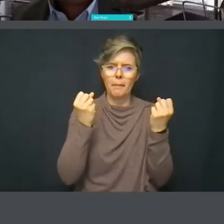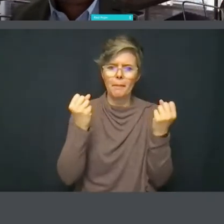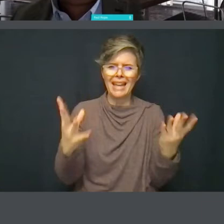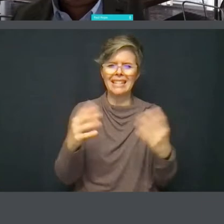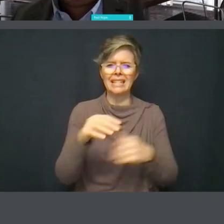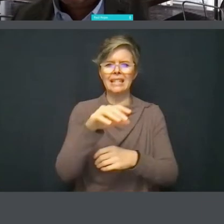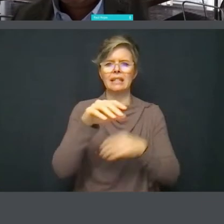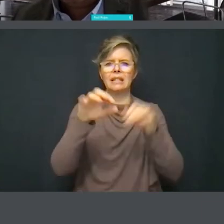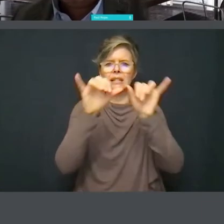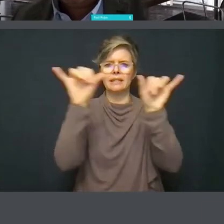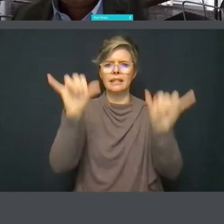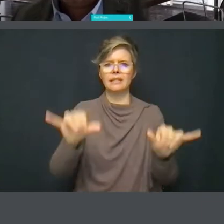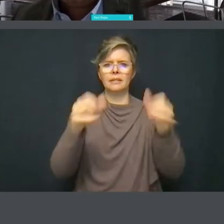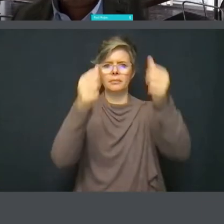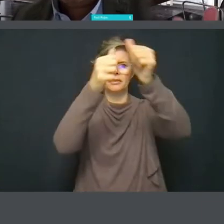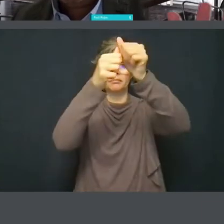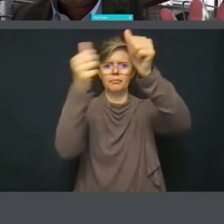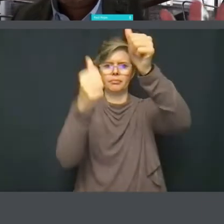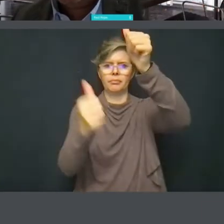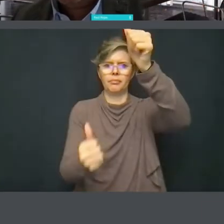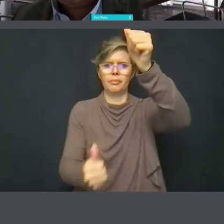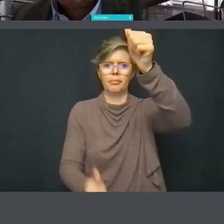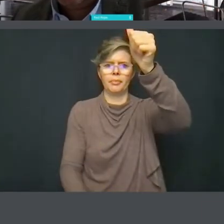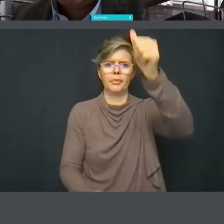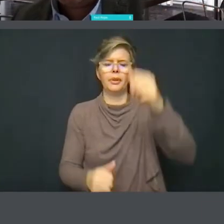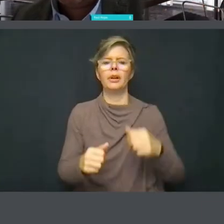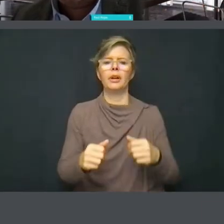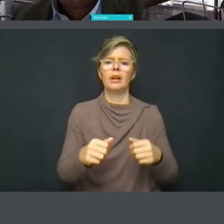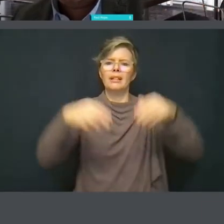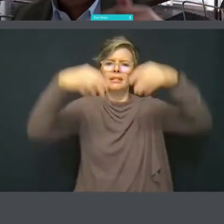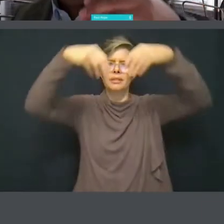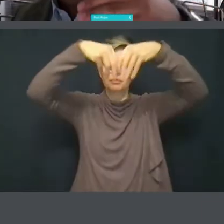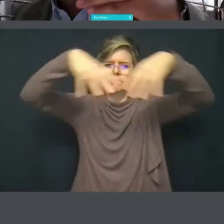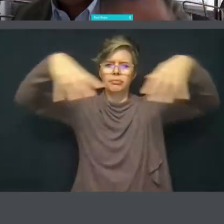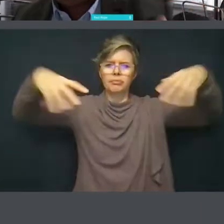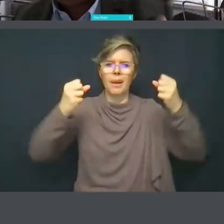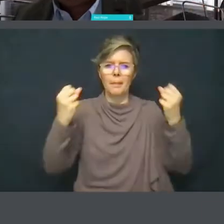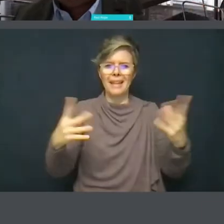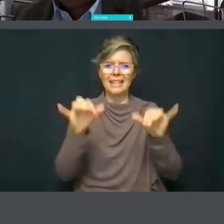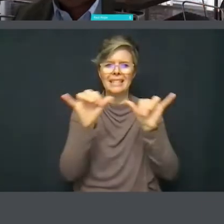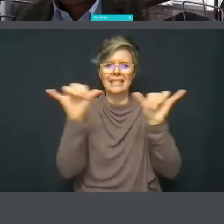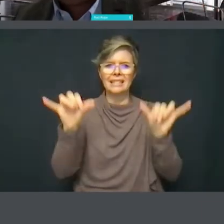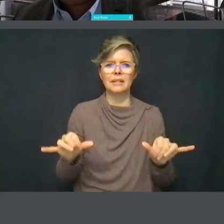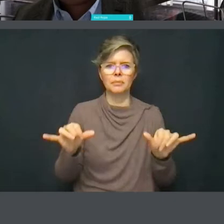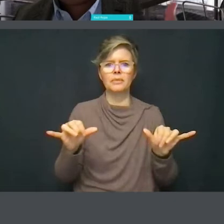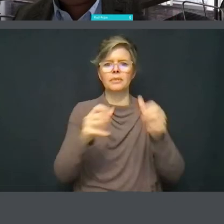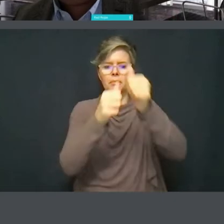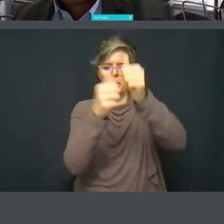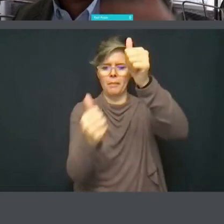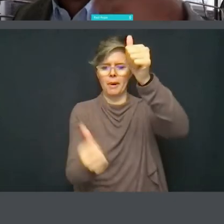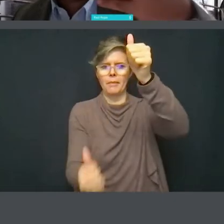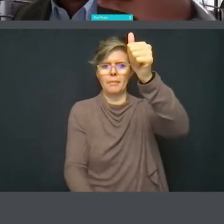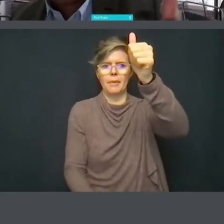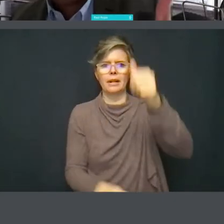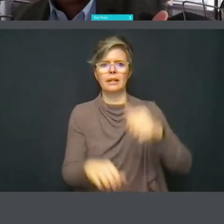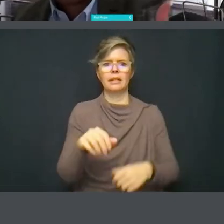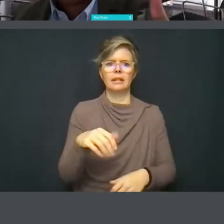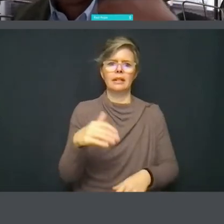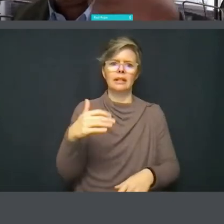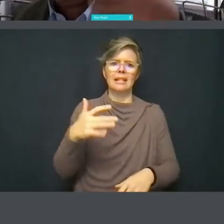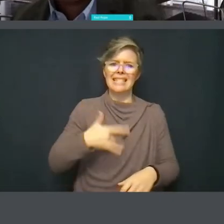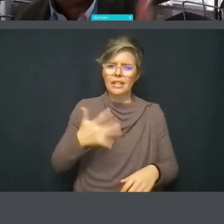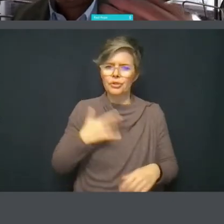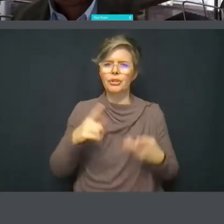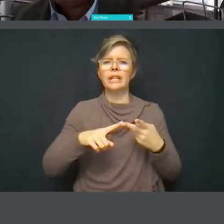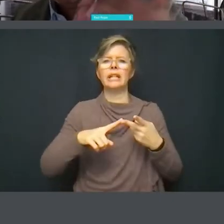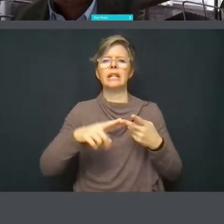sensory, perceptual, cognitive, and a really important part is that early learning has been shown to really kind of shape